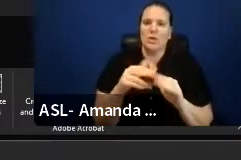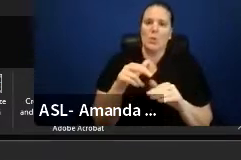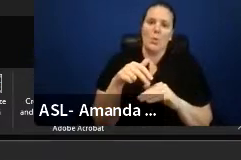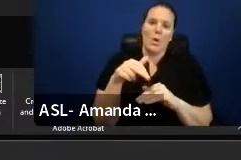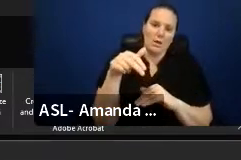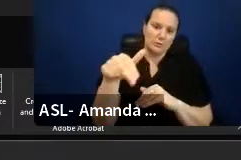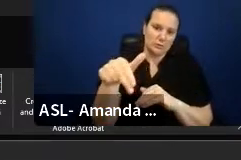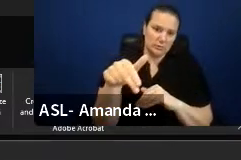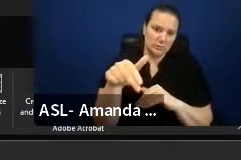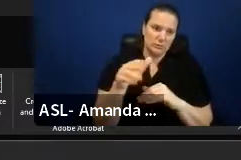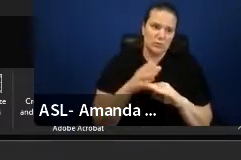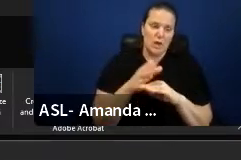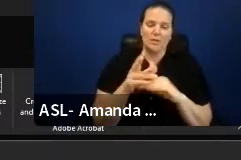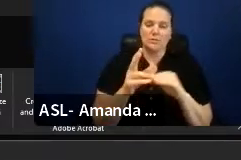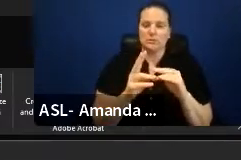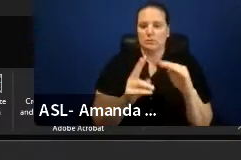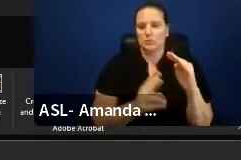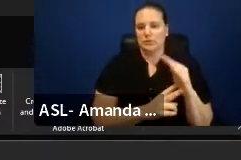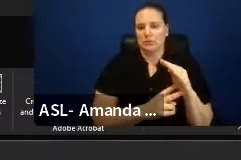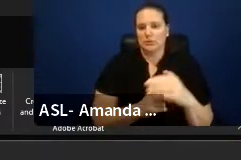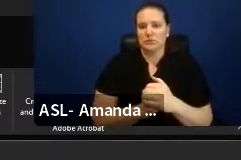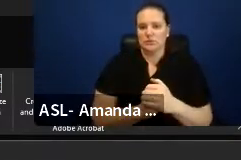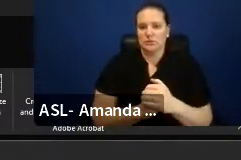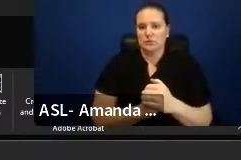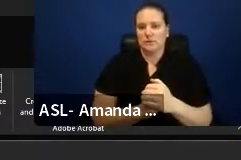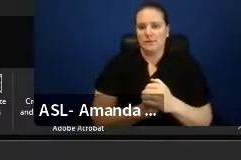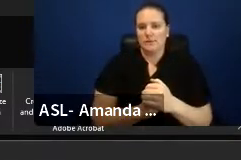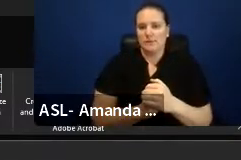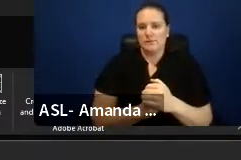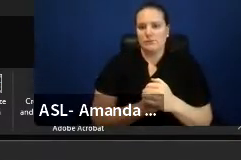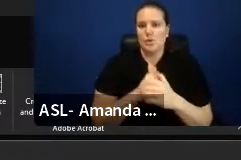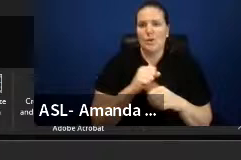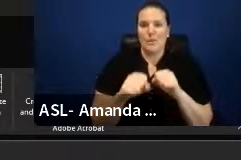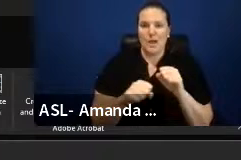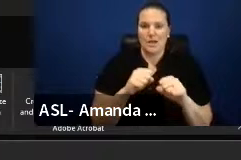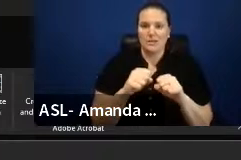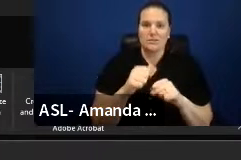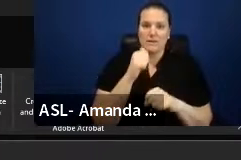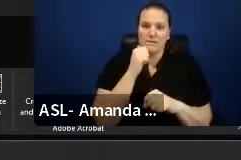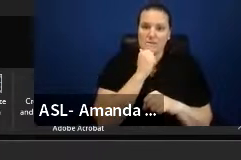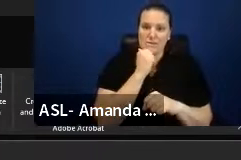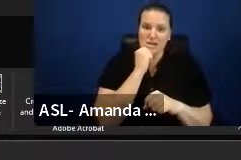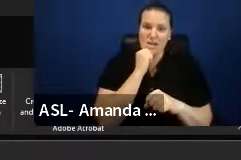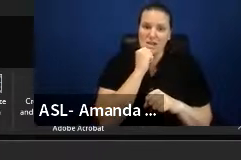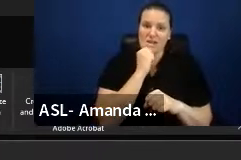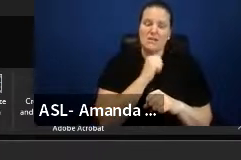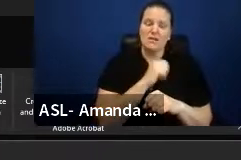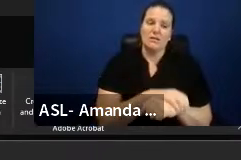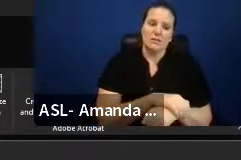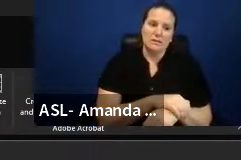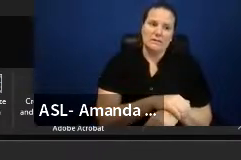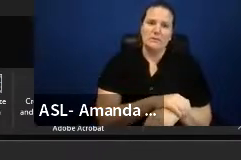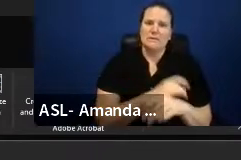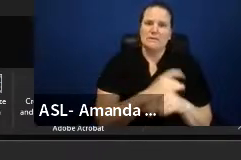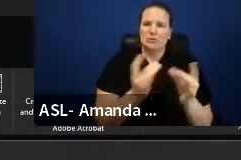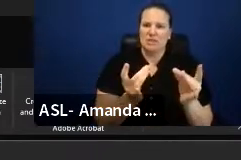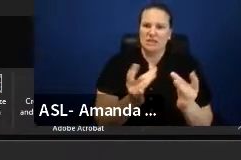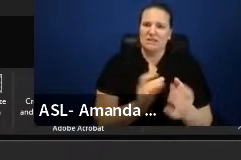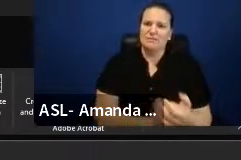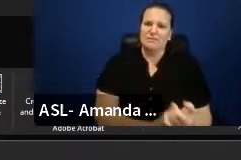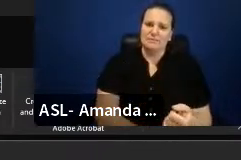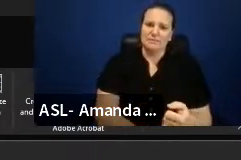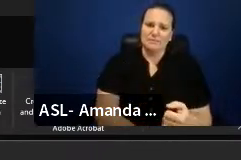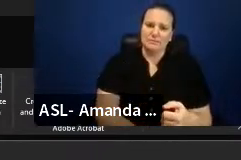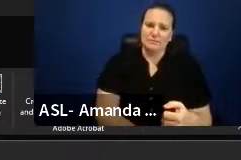bridge or bikes across the bridge every day is gonna be tricky. You've